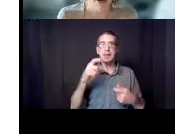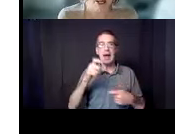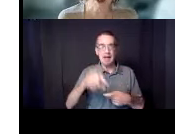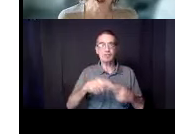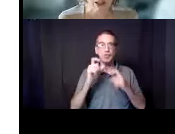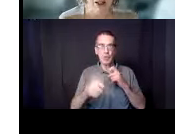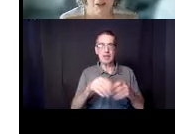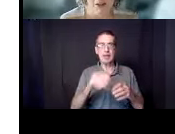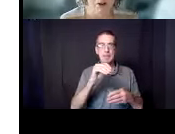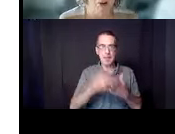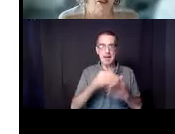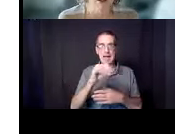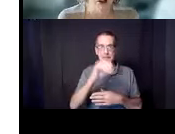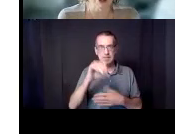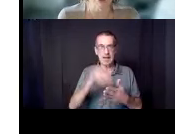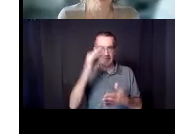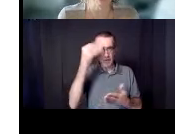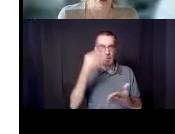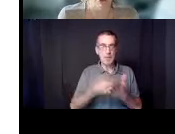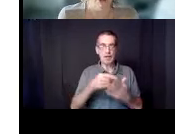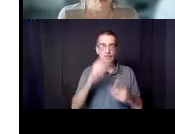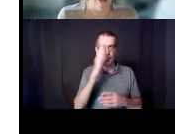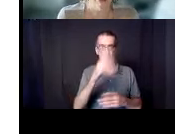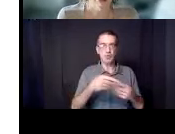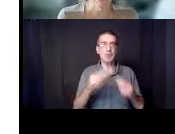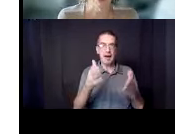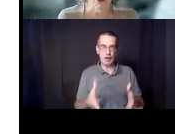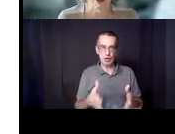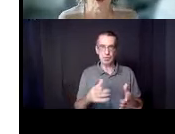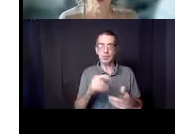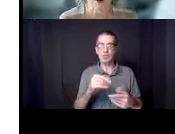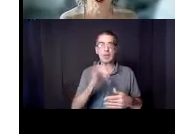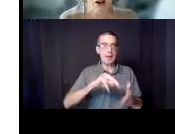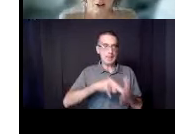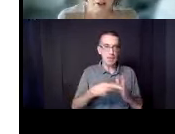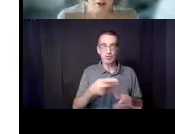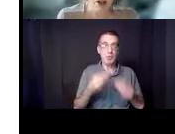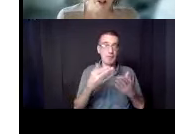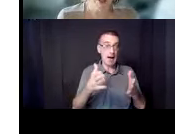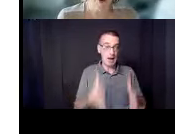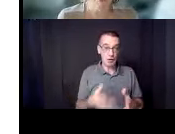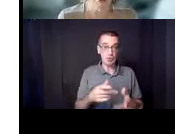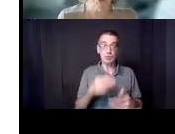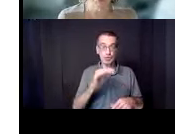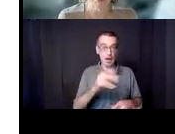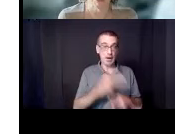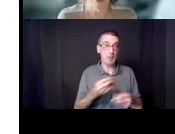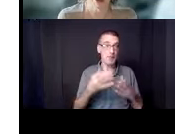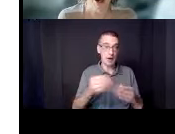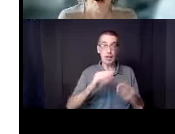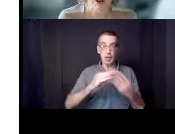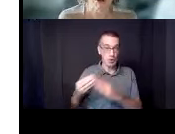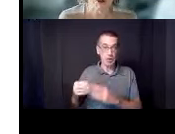money, 90% of that federal money, directly to providers. So that means your providers, your child care providers in